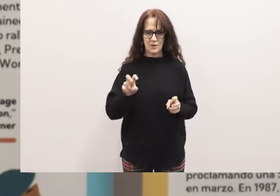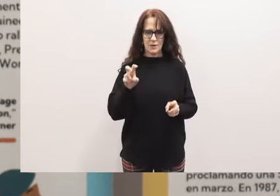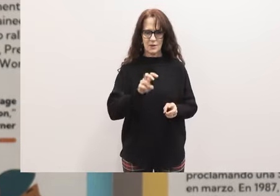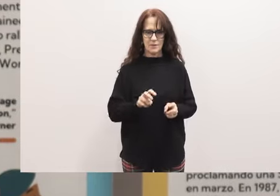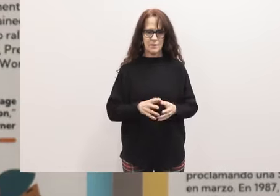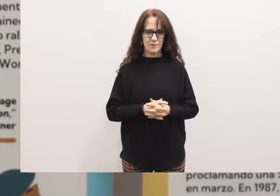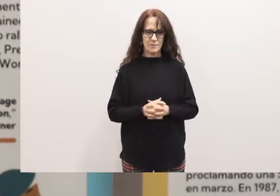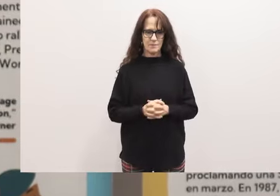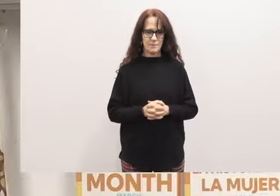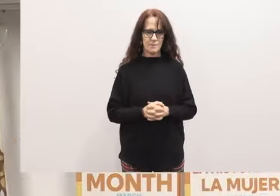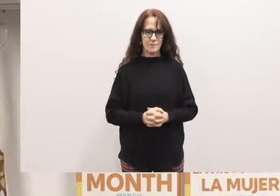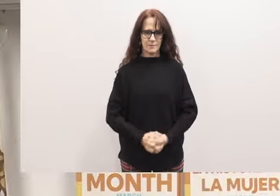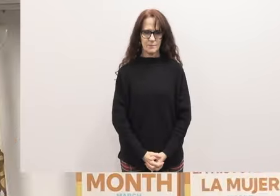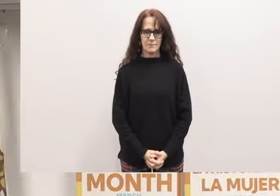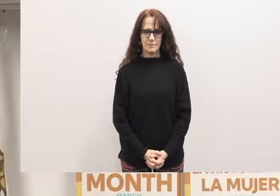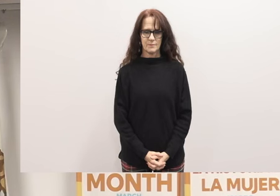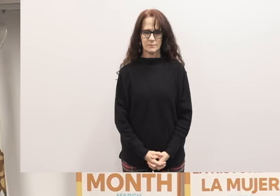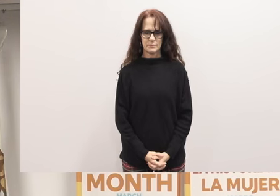so good.